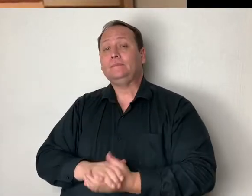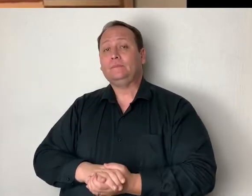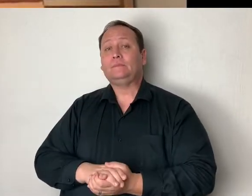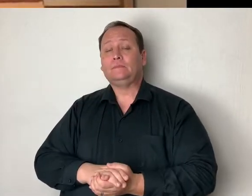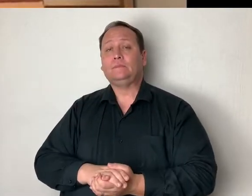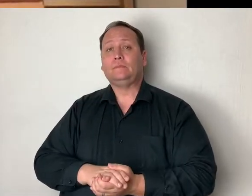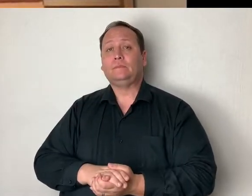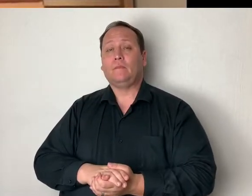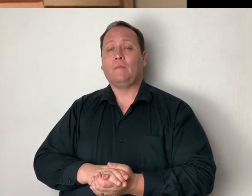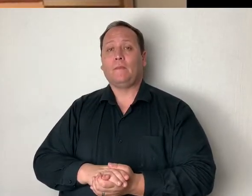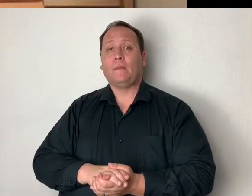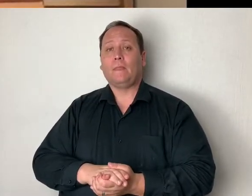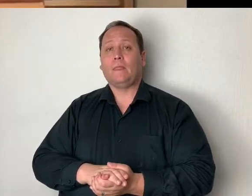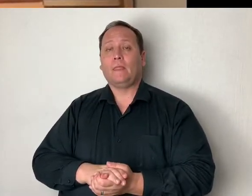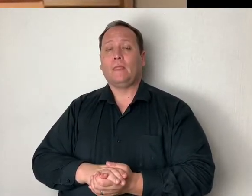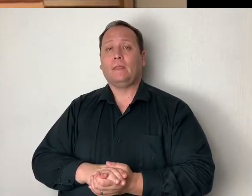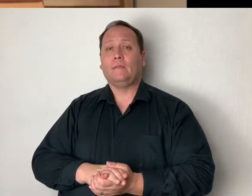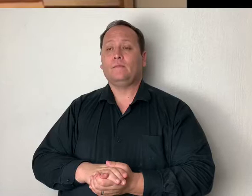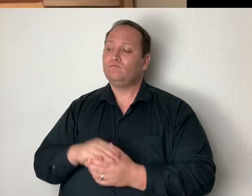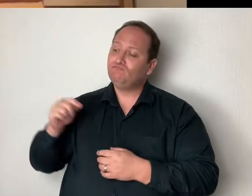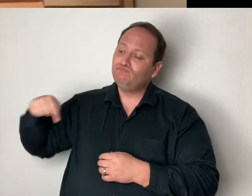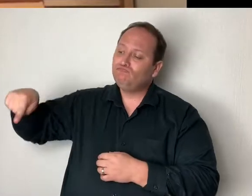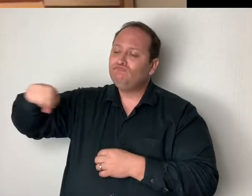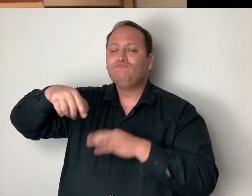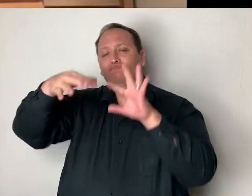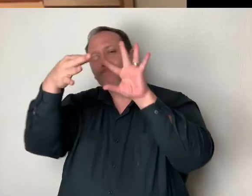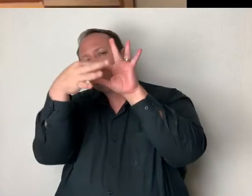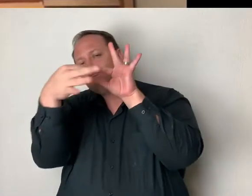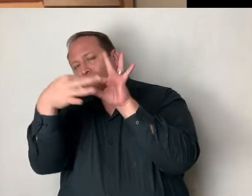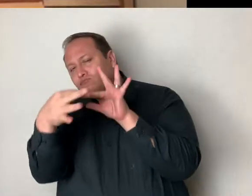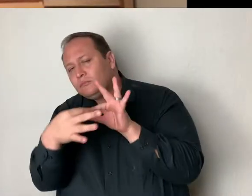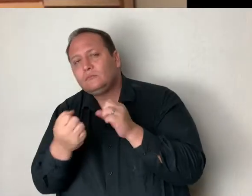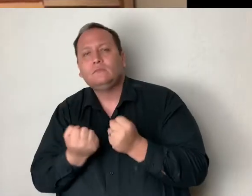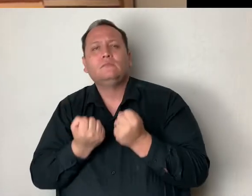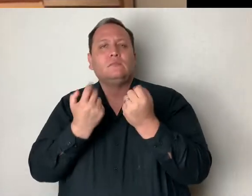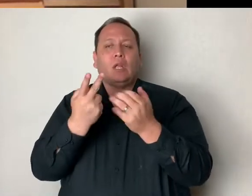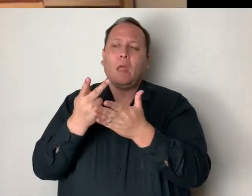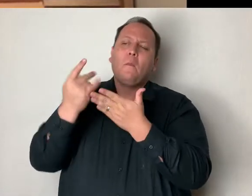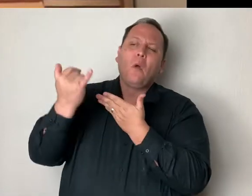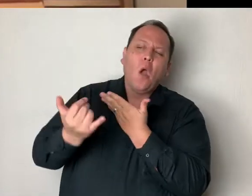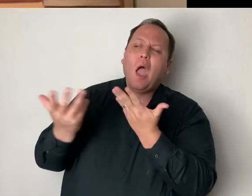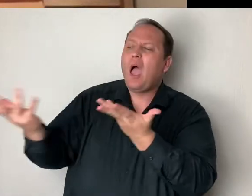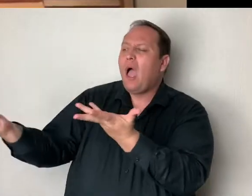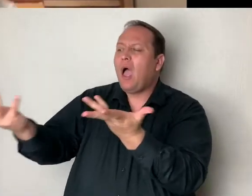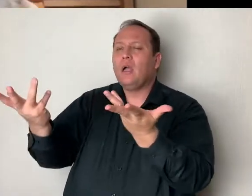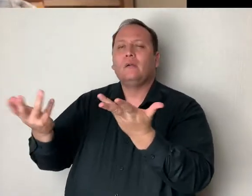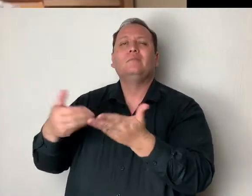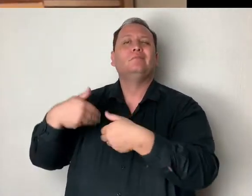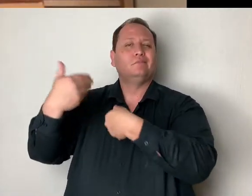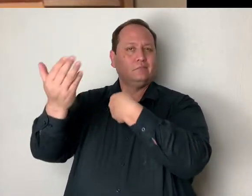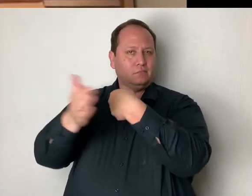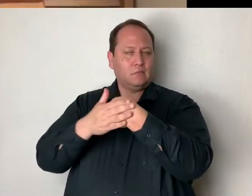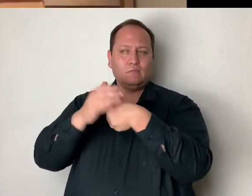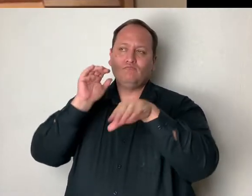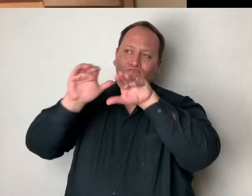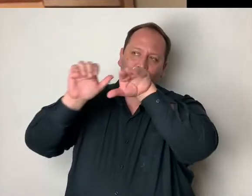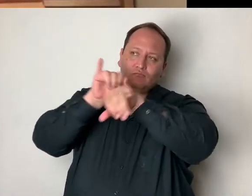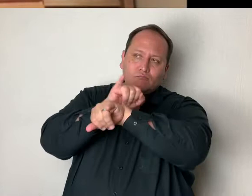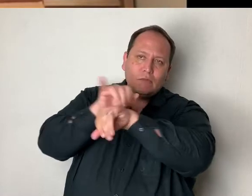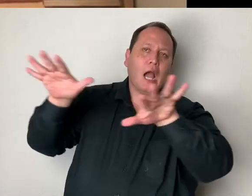Wattman, quien va a compartir sobre los proyectos de la campaña que estamos